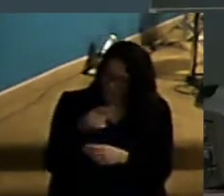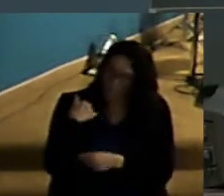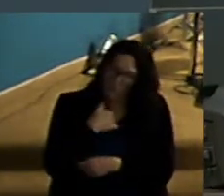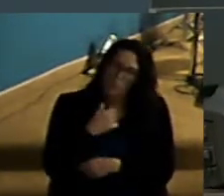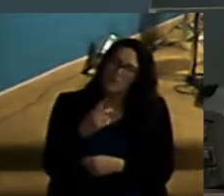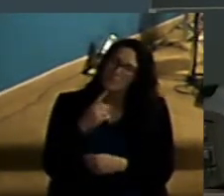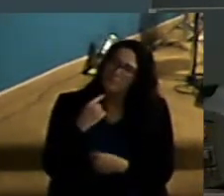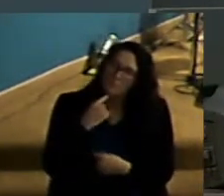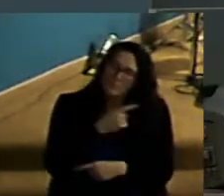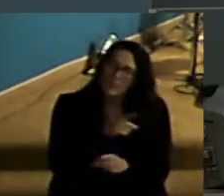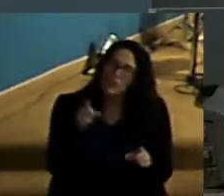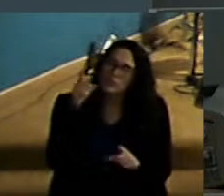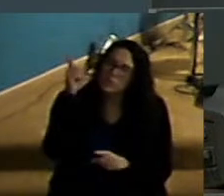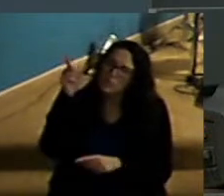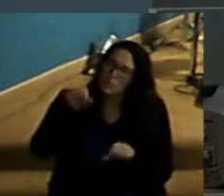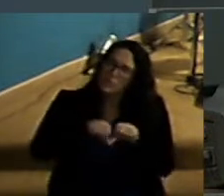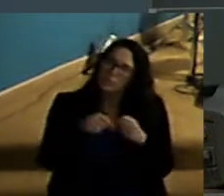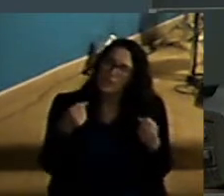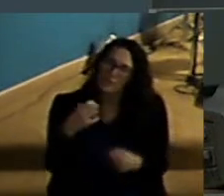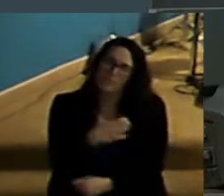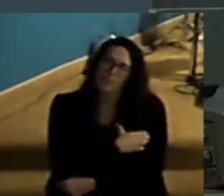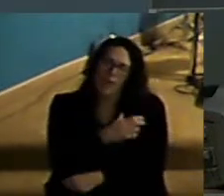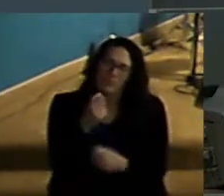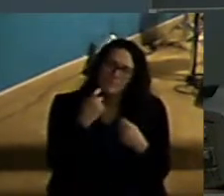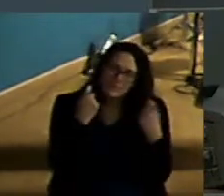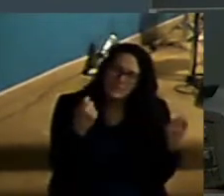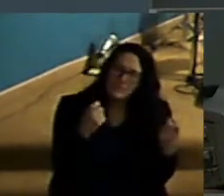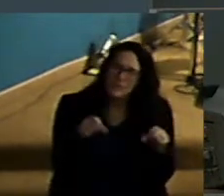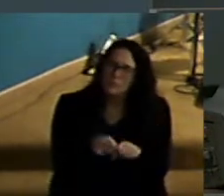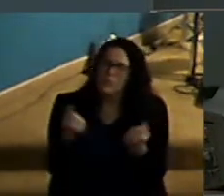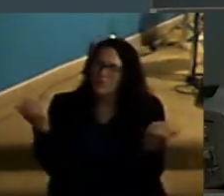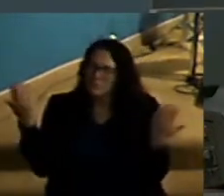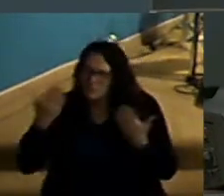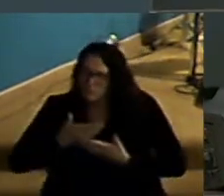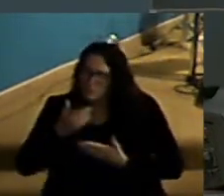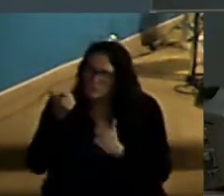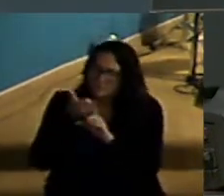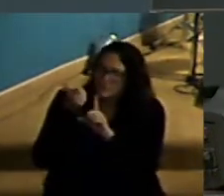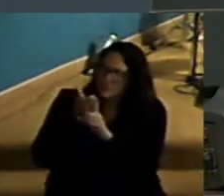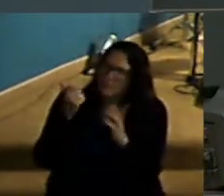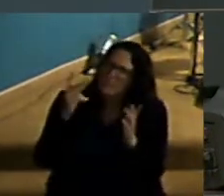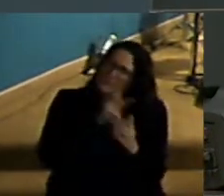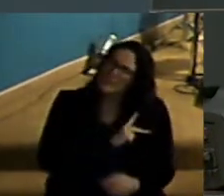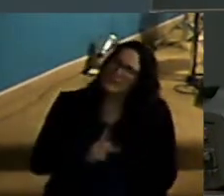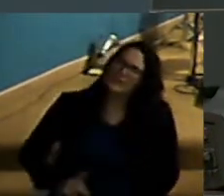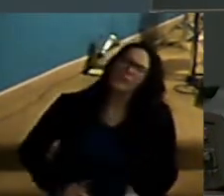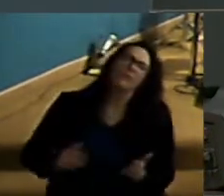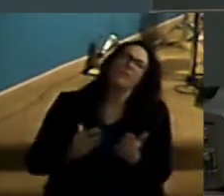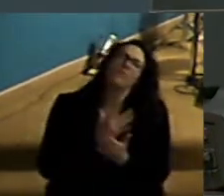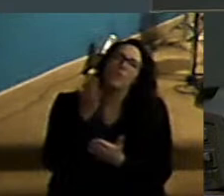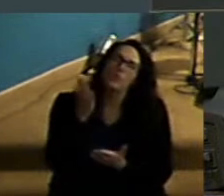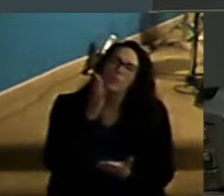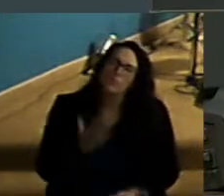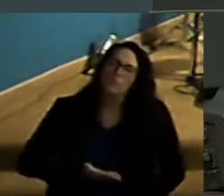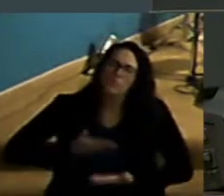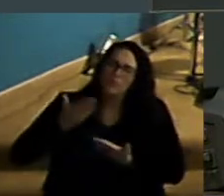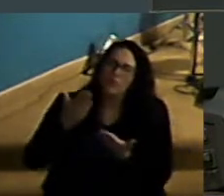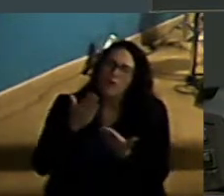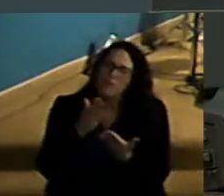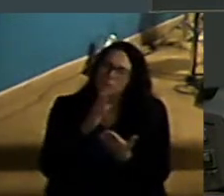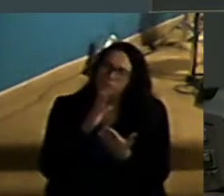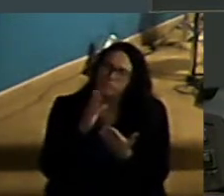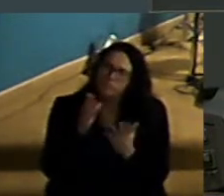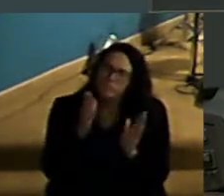the power of sin and darkness. You are the King of glory. You bring order out of chaos. You